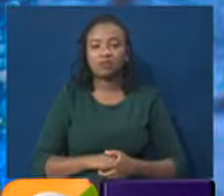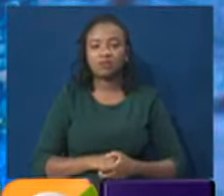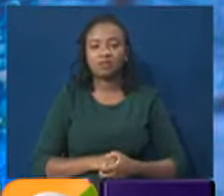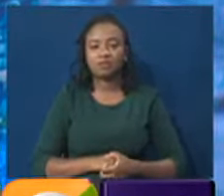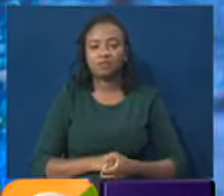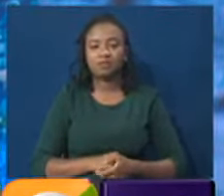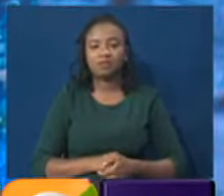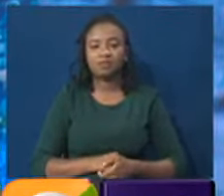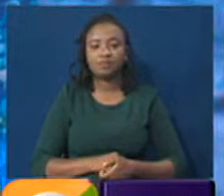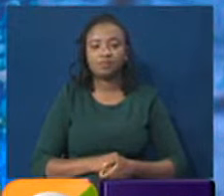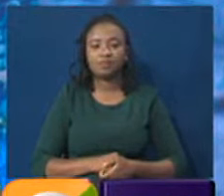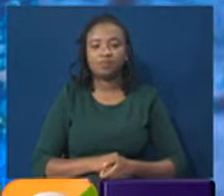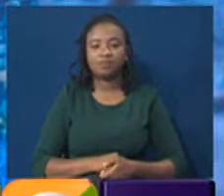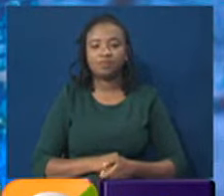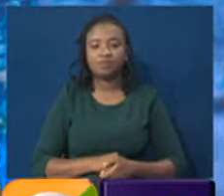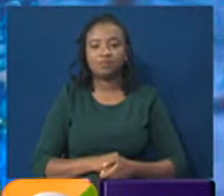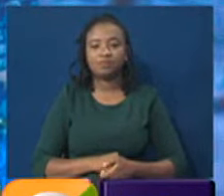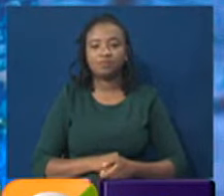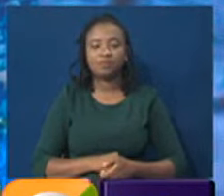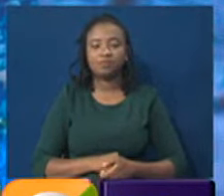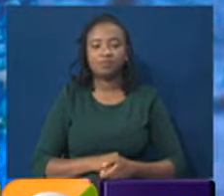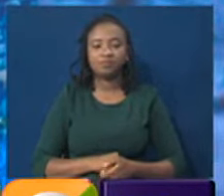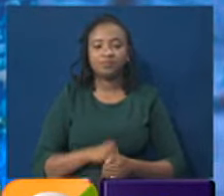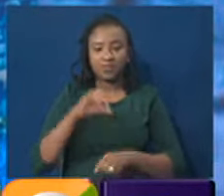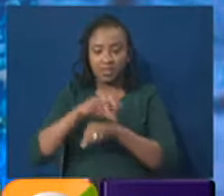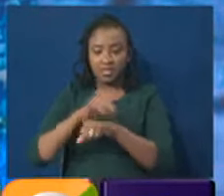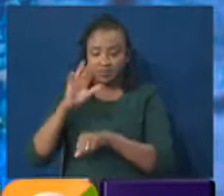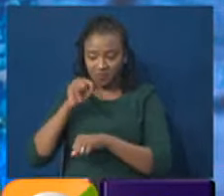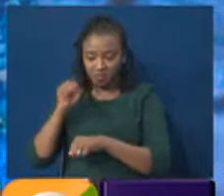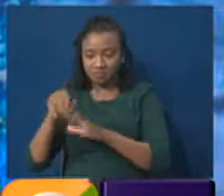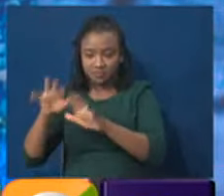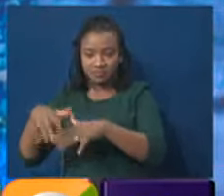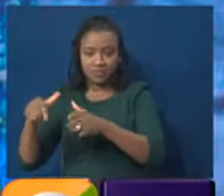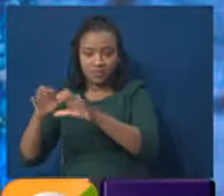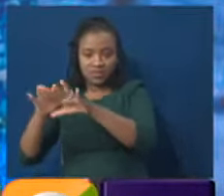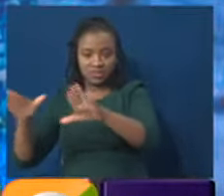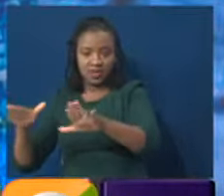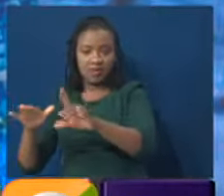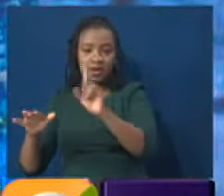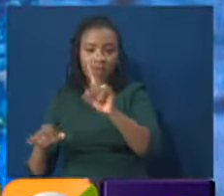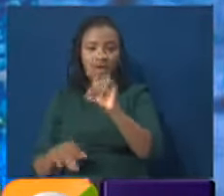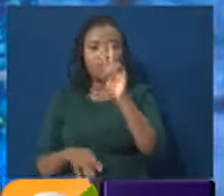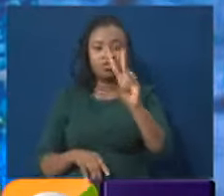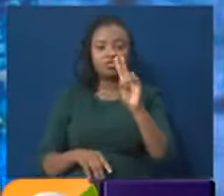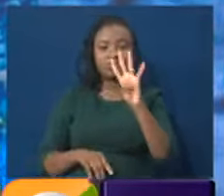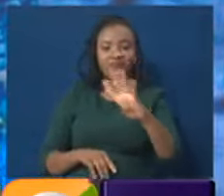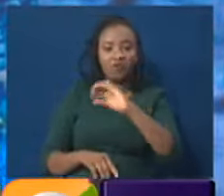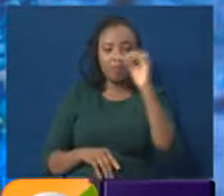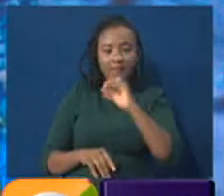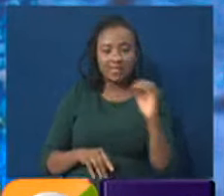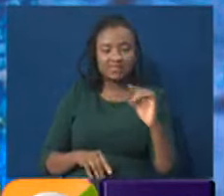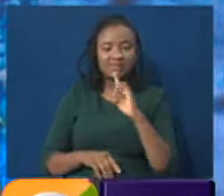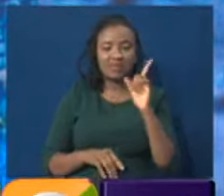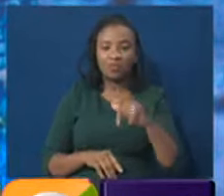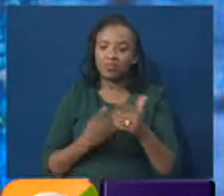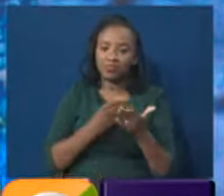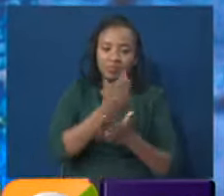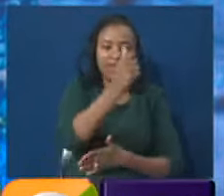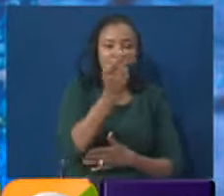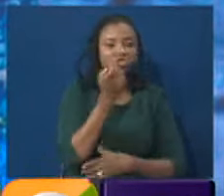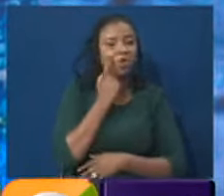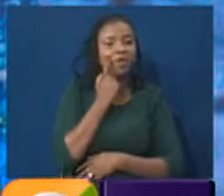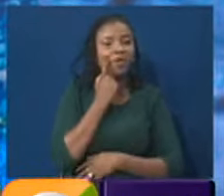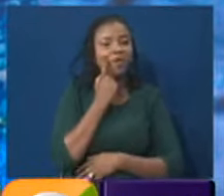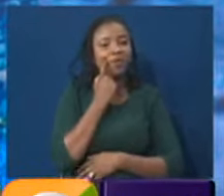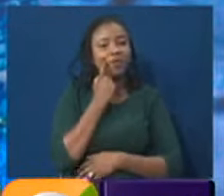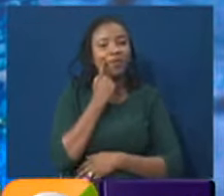or most of it, comes from a shamba. Only 24% said none of it comes from a shamba. So I think